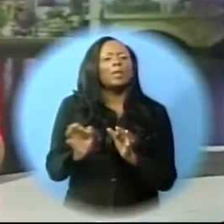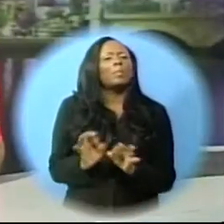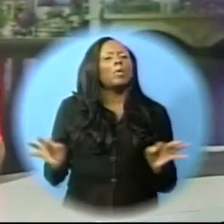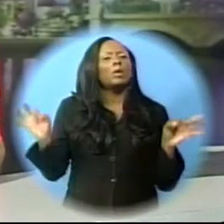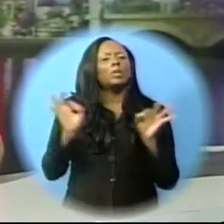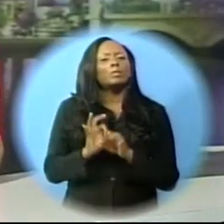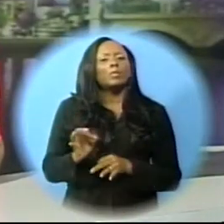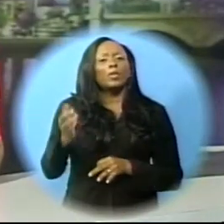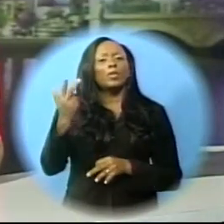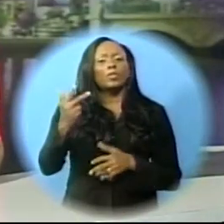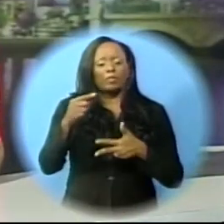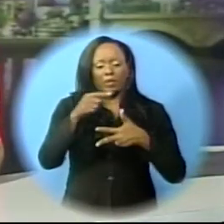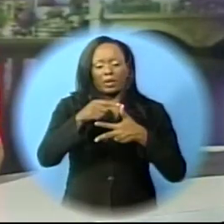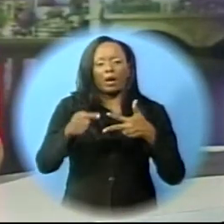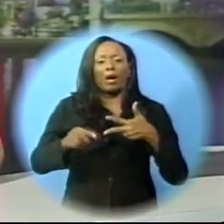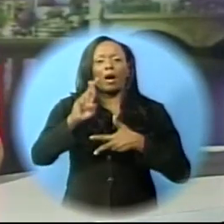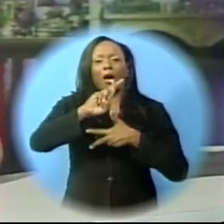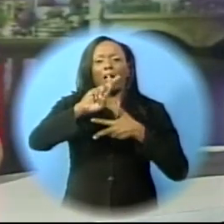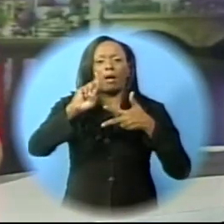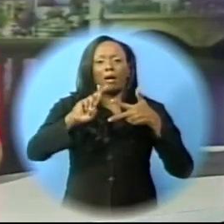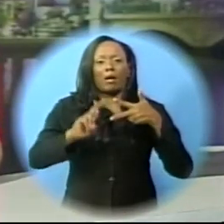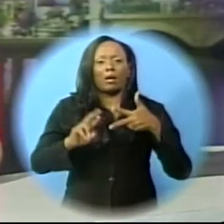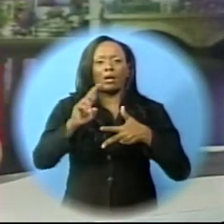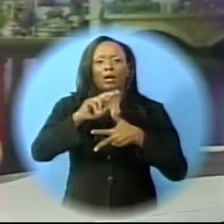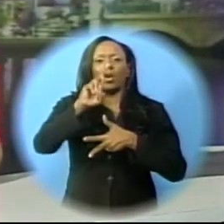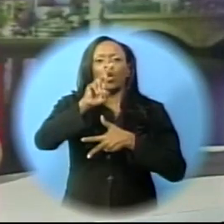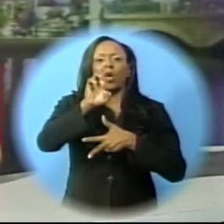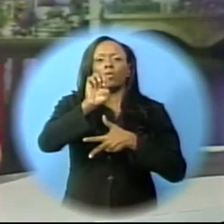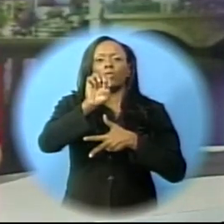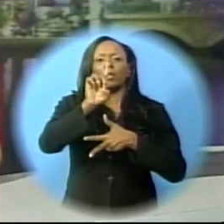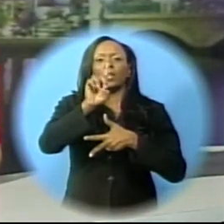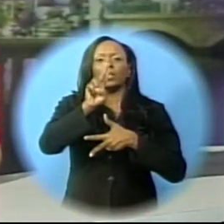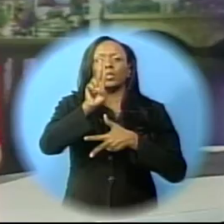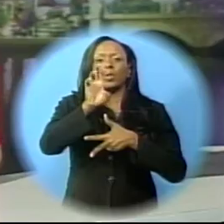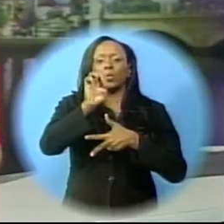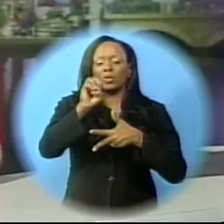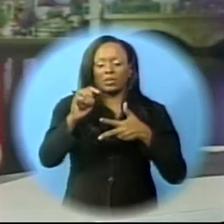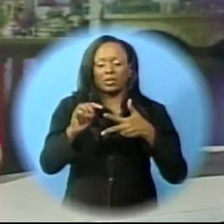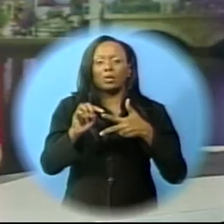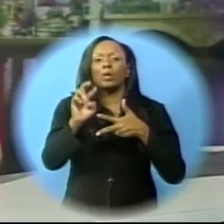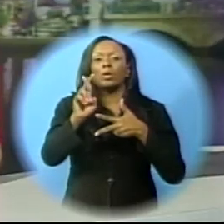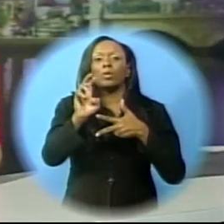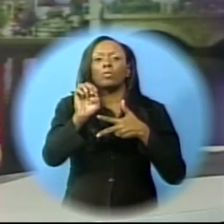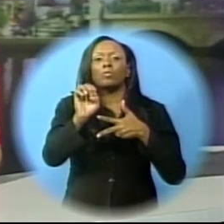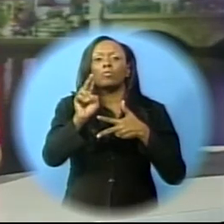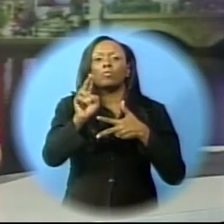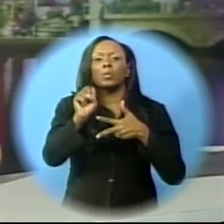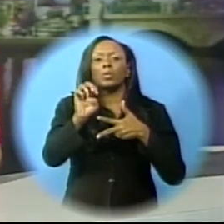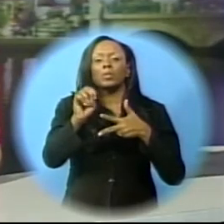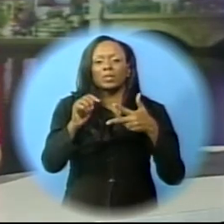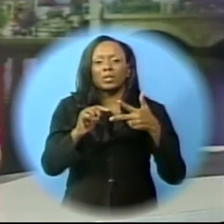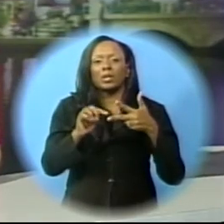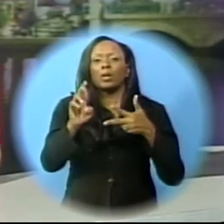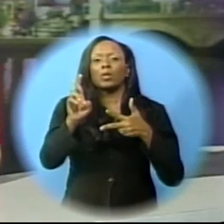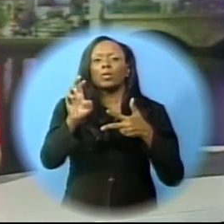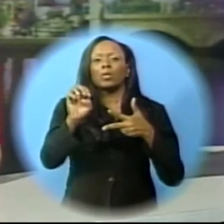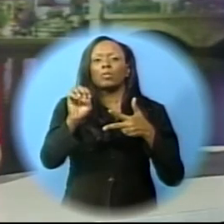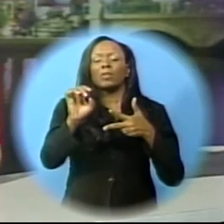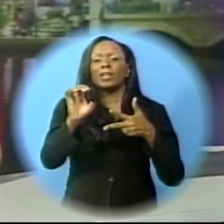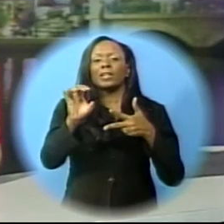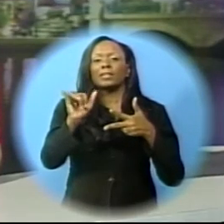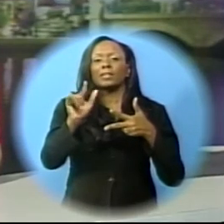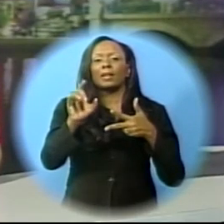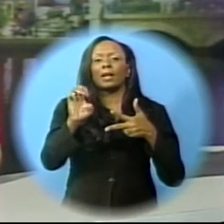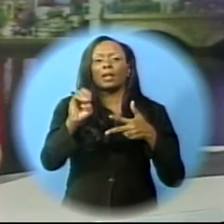The importance of the 3 R's, that's reduce, reuse and recycle, is being drilled into the minds of the island's youngest